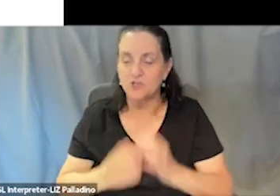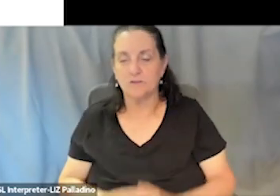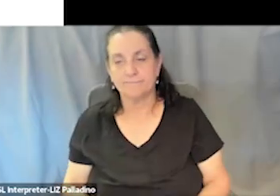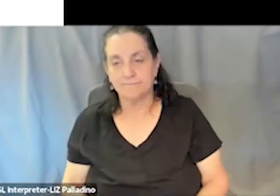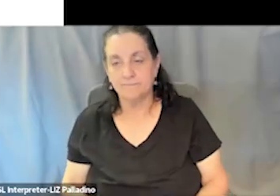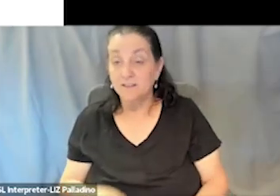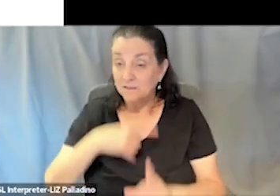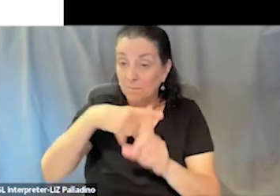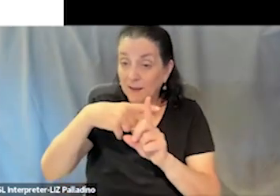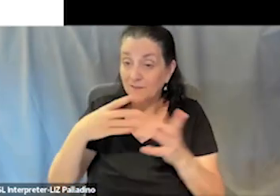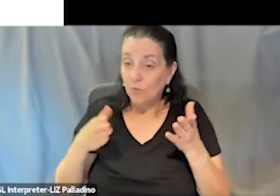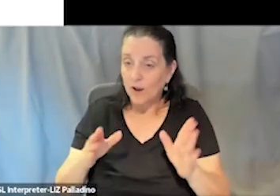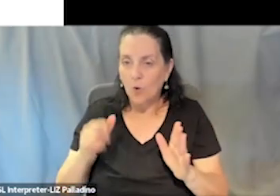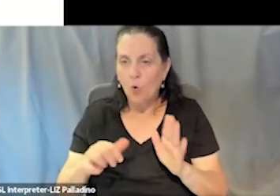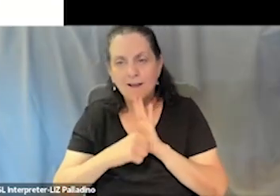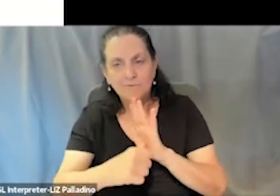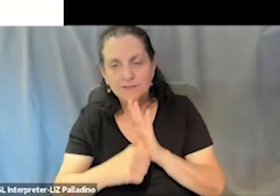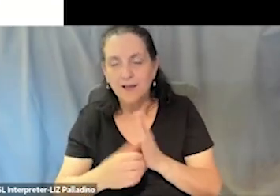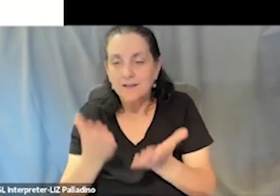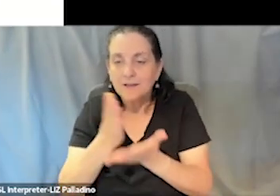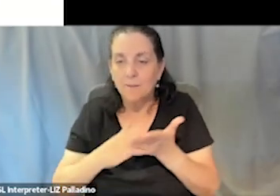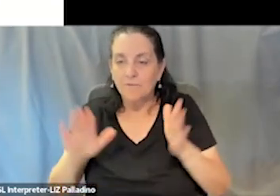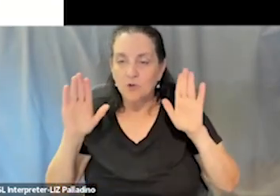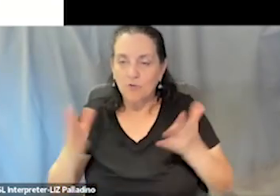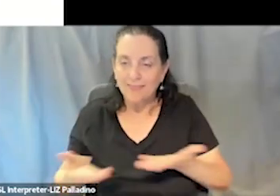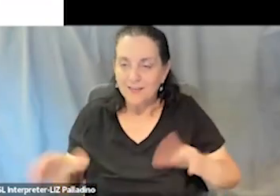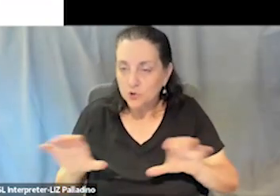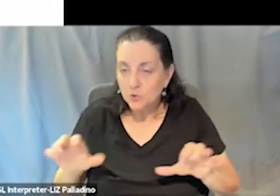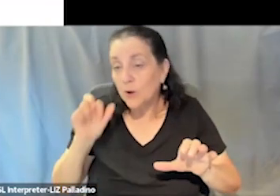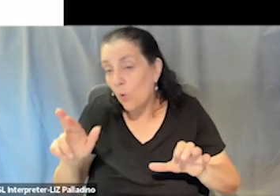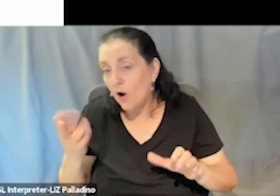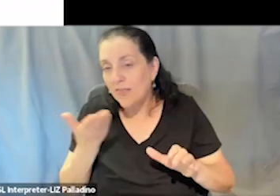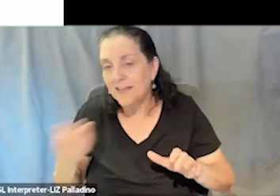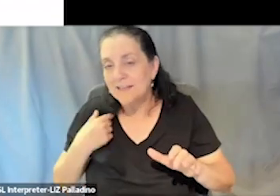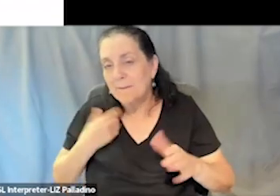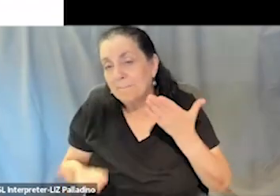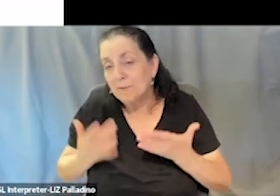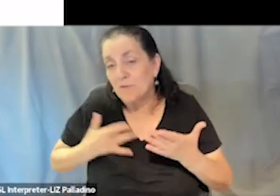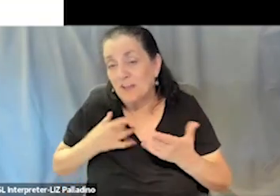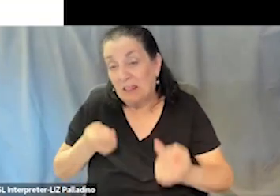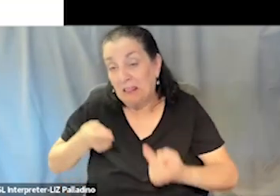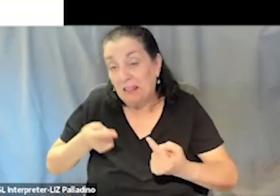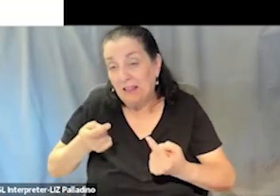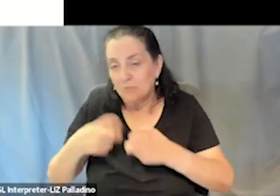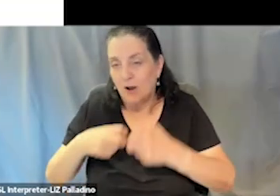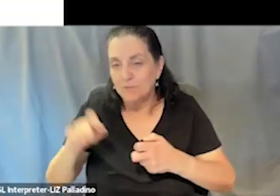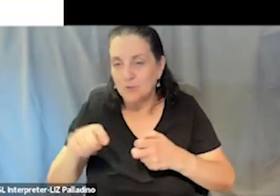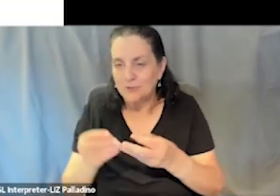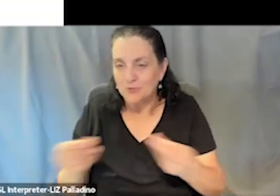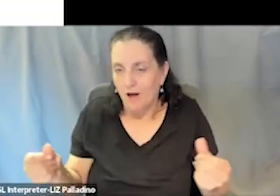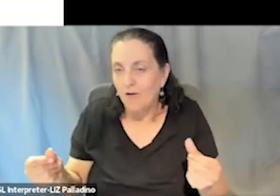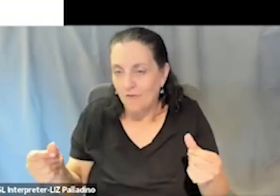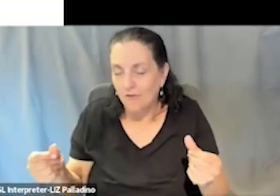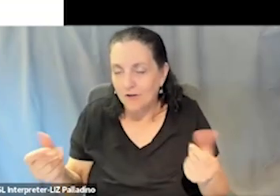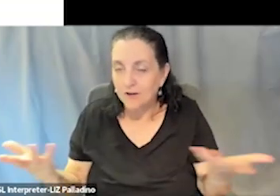a positive light, or illuminate some issues that you're grappling with or talking about. I think it's really important when you can